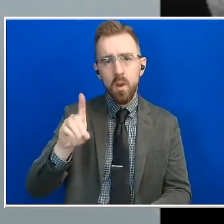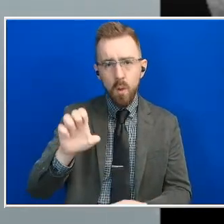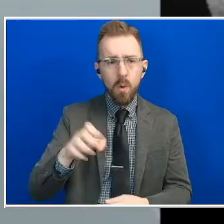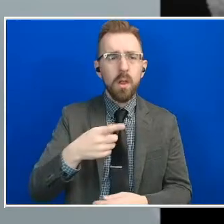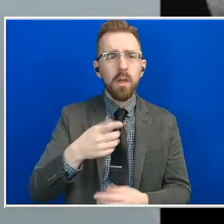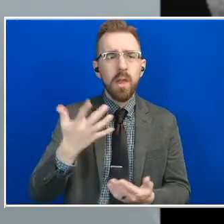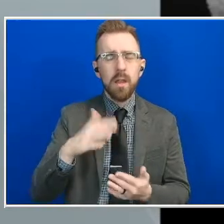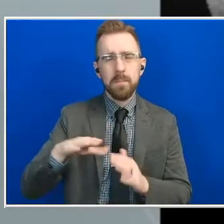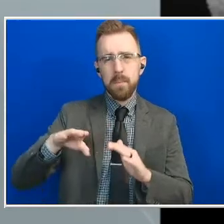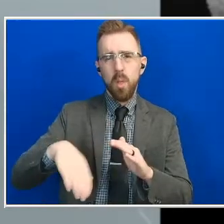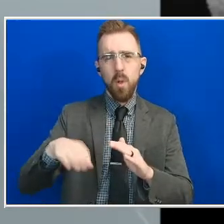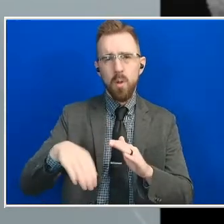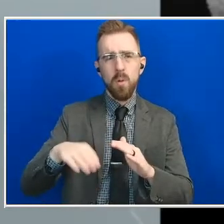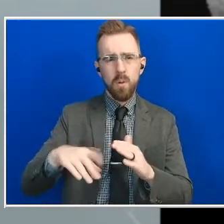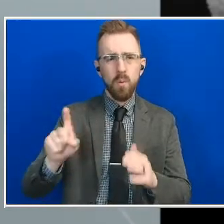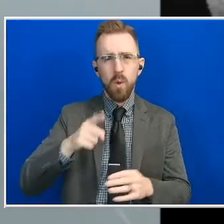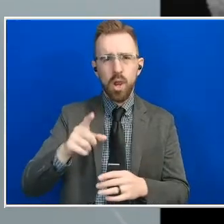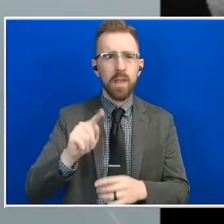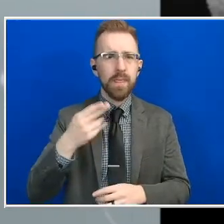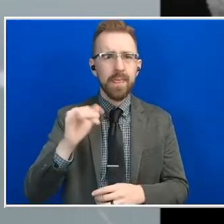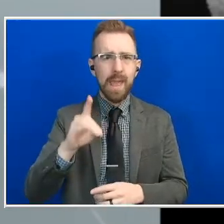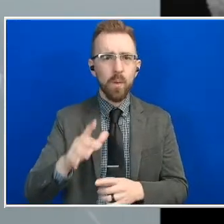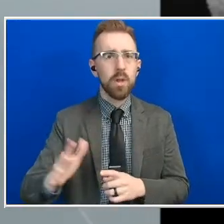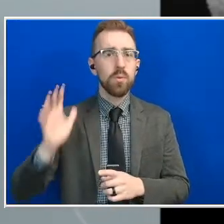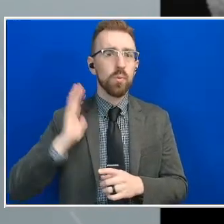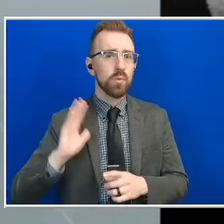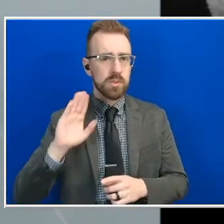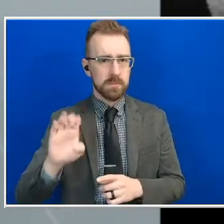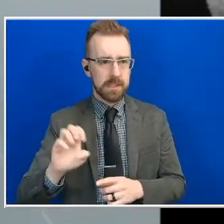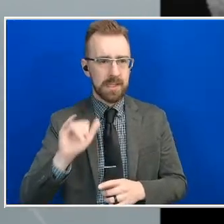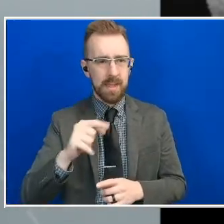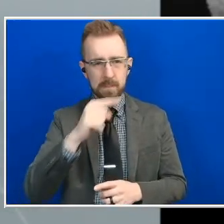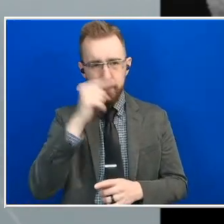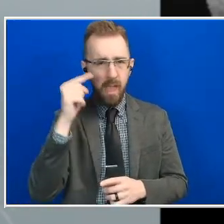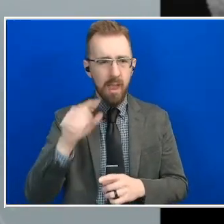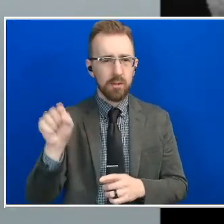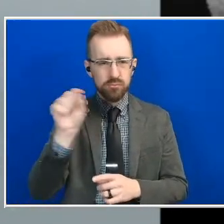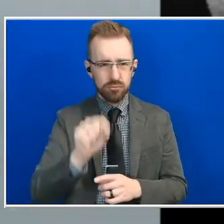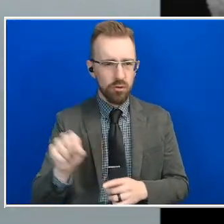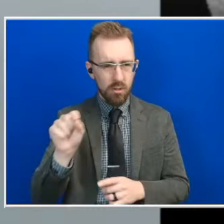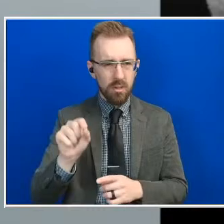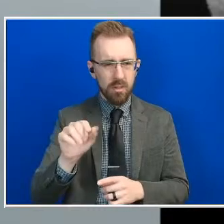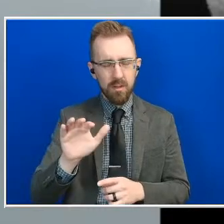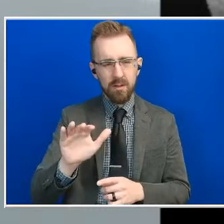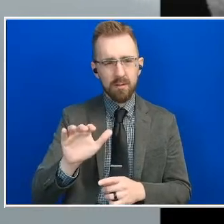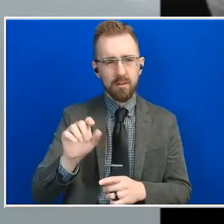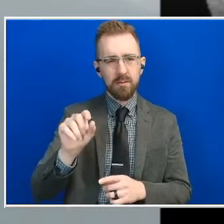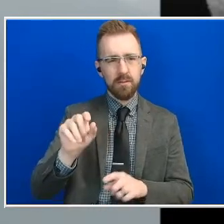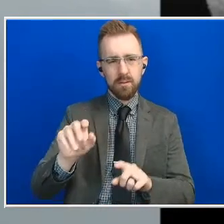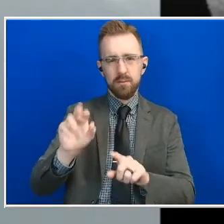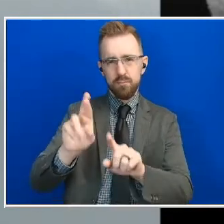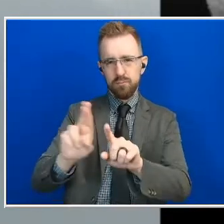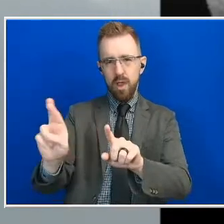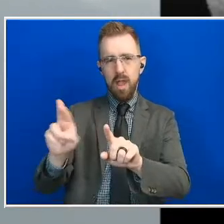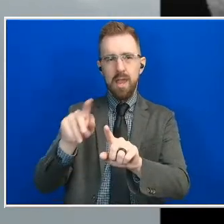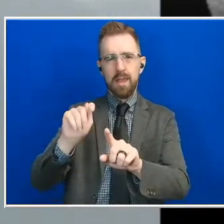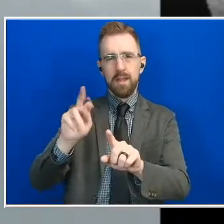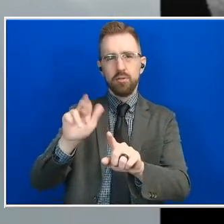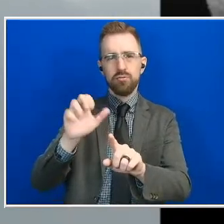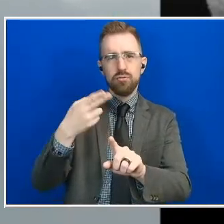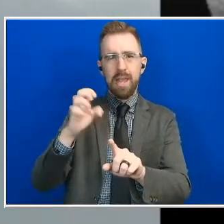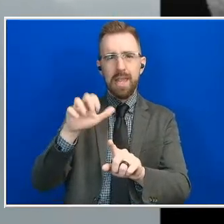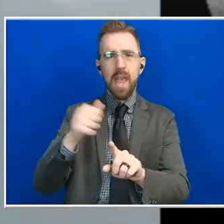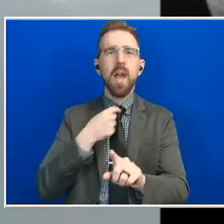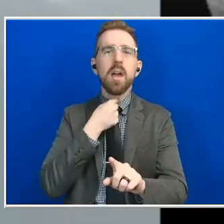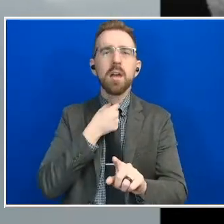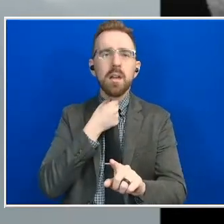below where his thyroid used to be. That black circle just to the right of it is actually his trachea, and so we call those